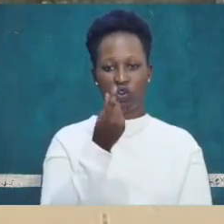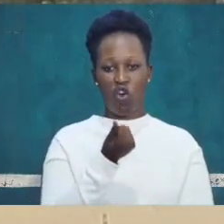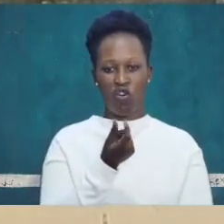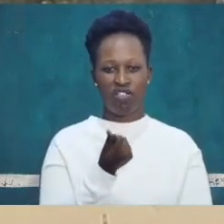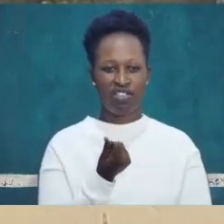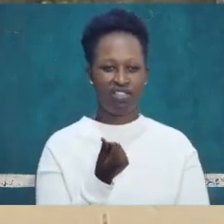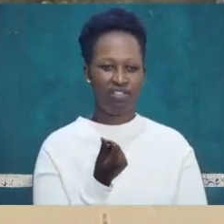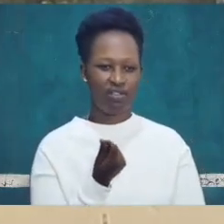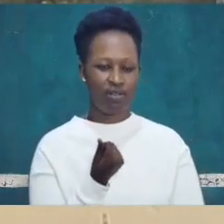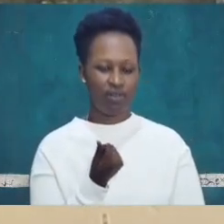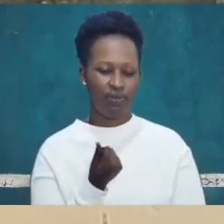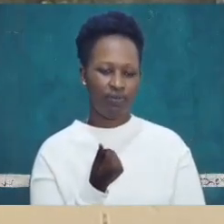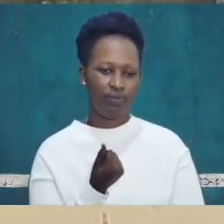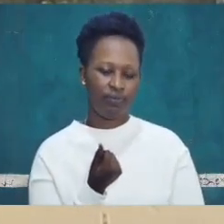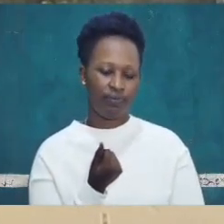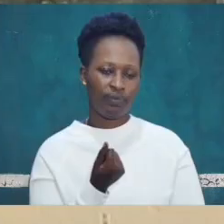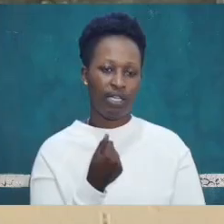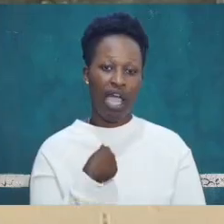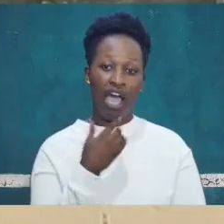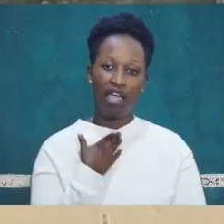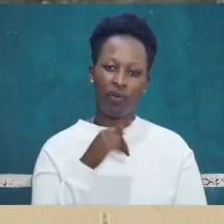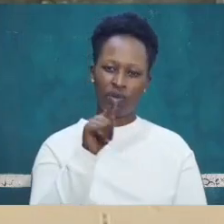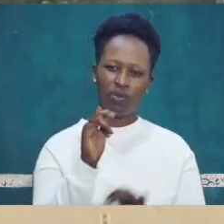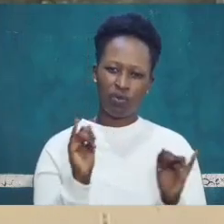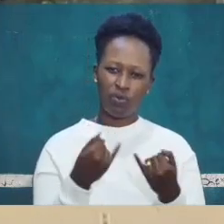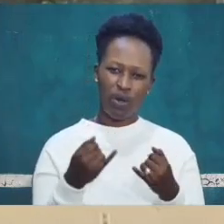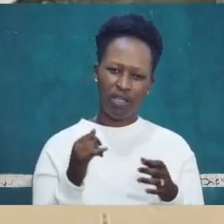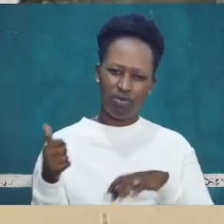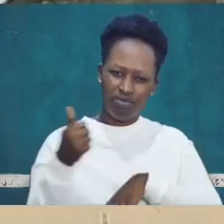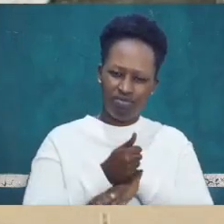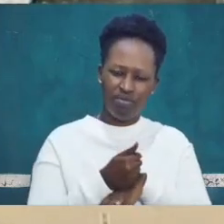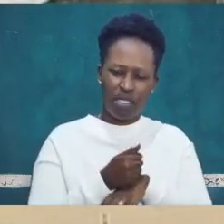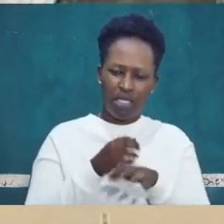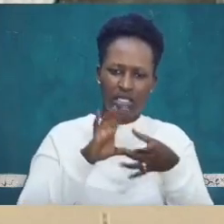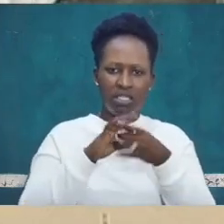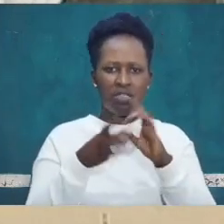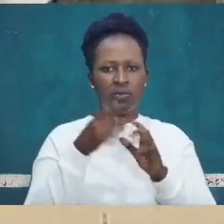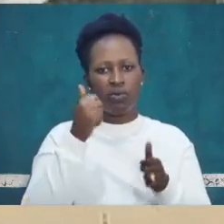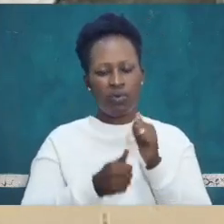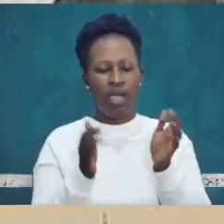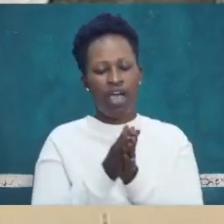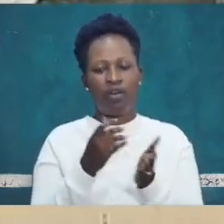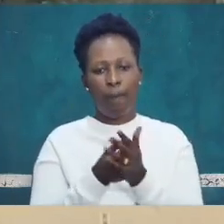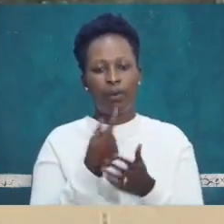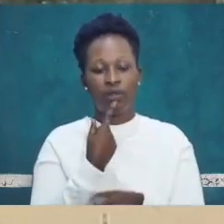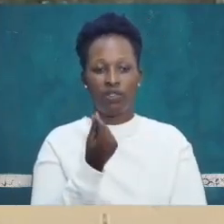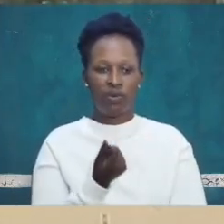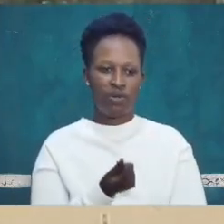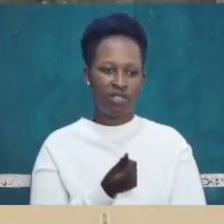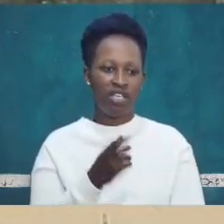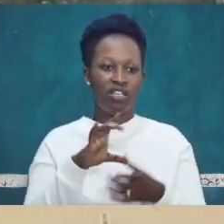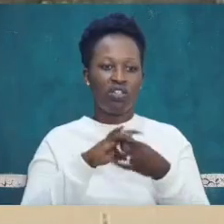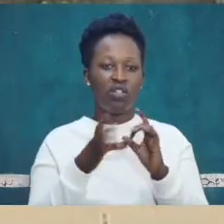opportunity cost. So I want you to try to establish the relationship and opportunity cost. There is a